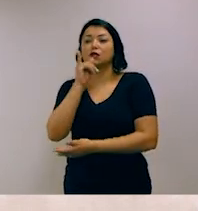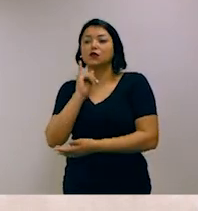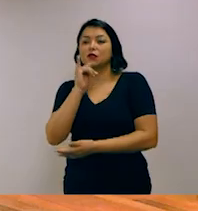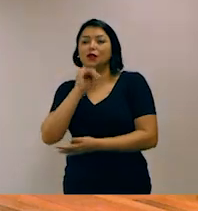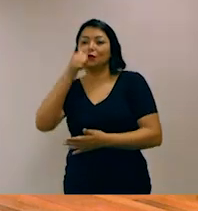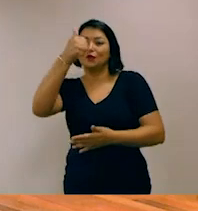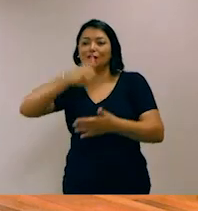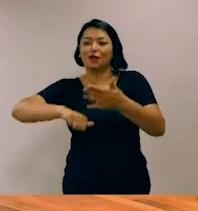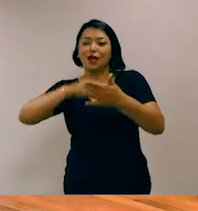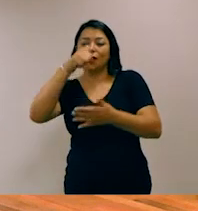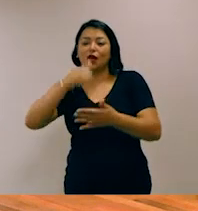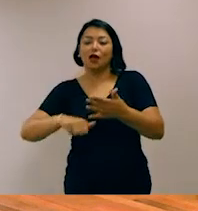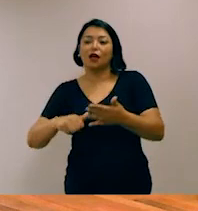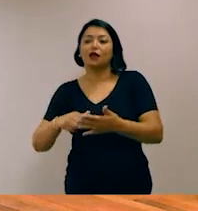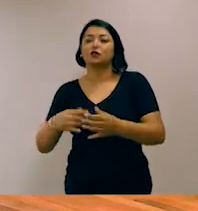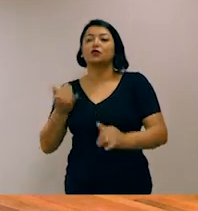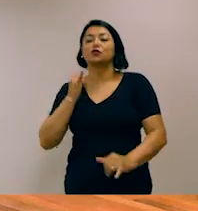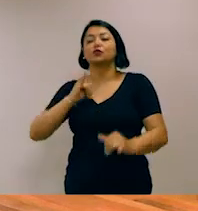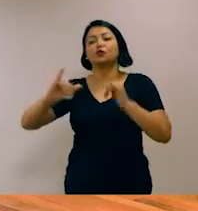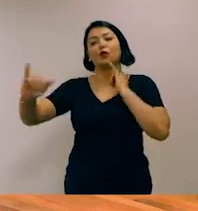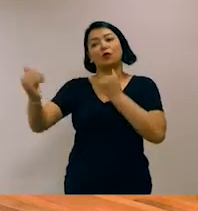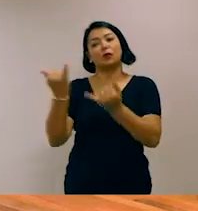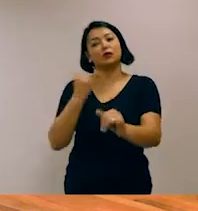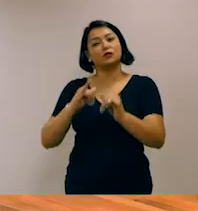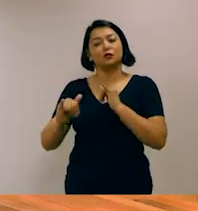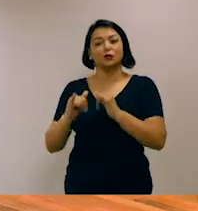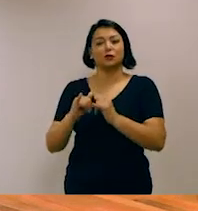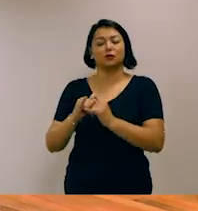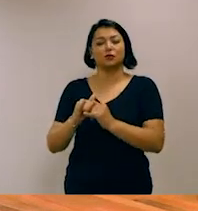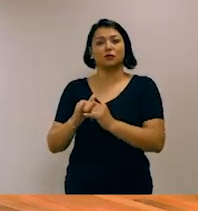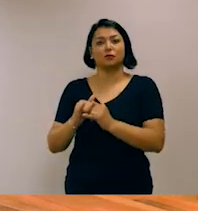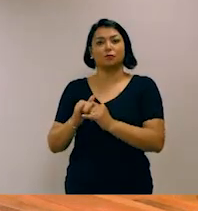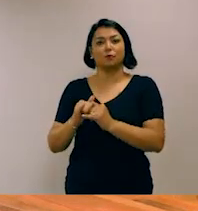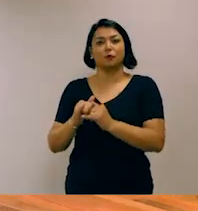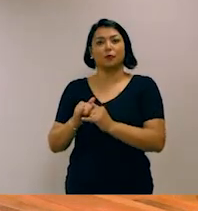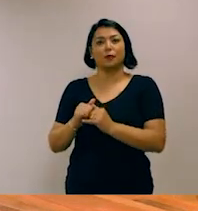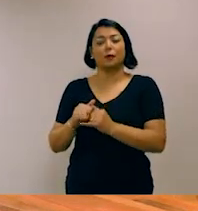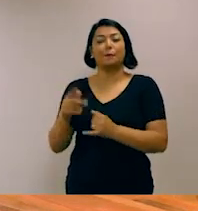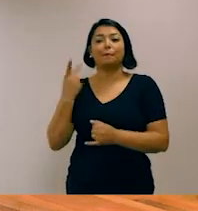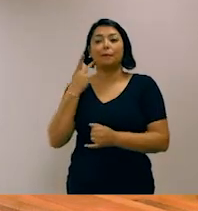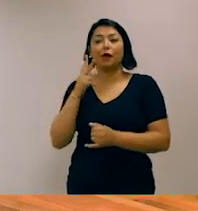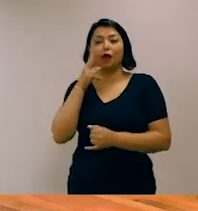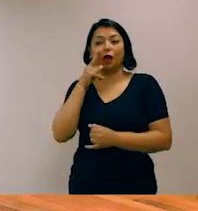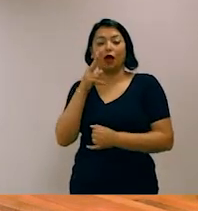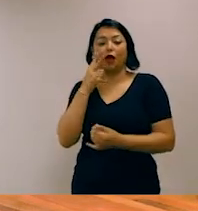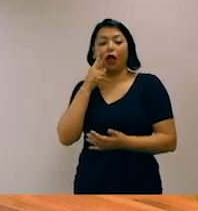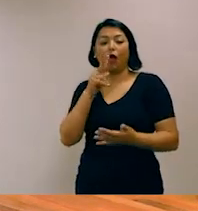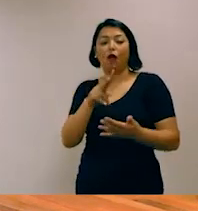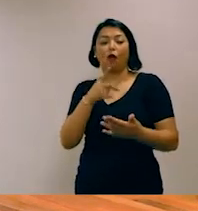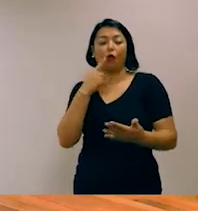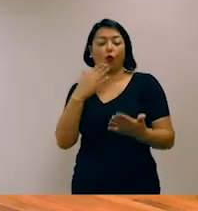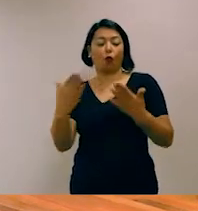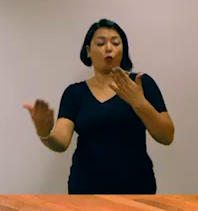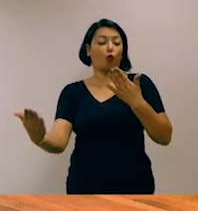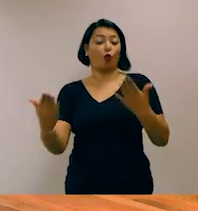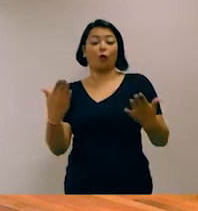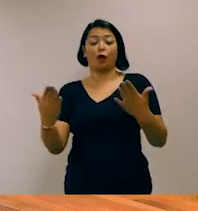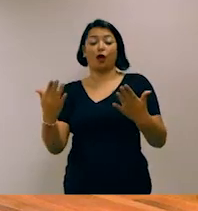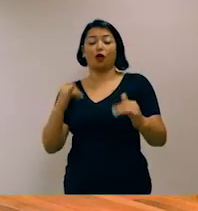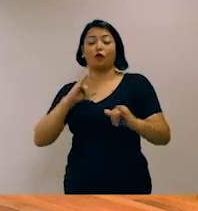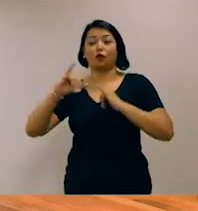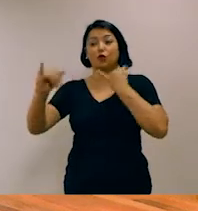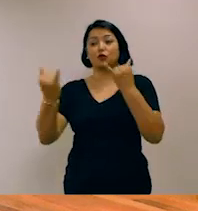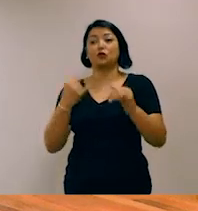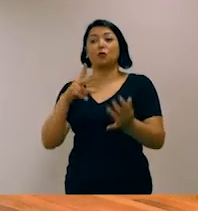accuracy, and also the analysis of some data examples after we do the predictions and forecasting. So